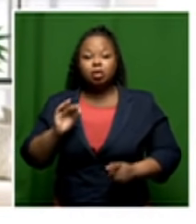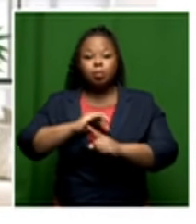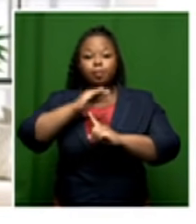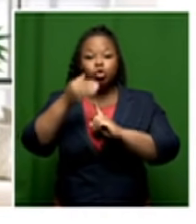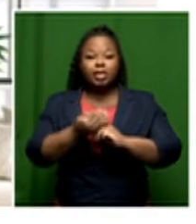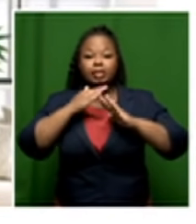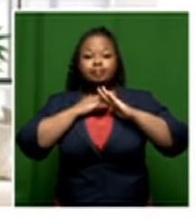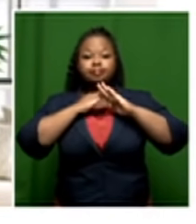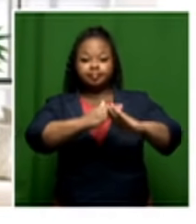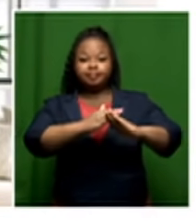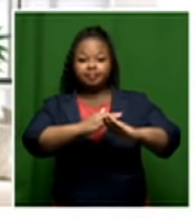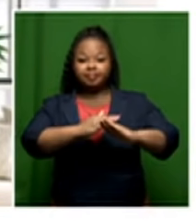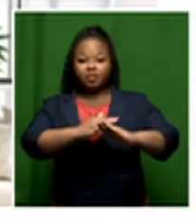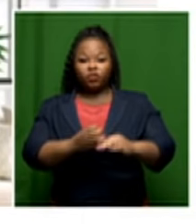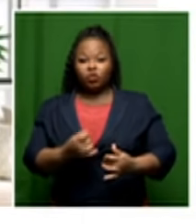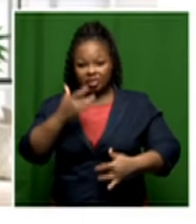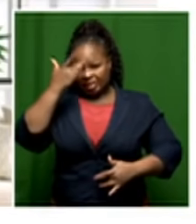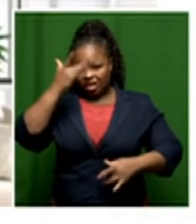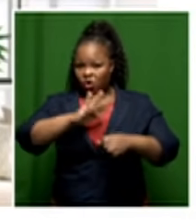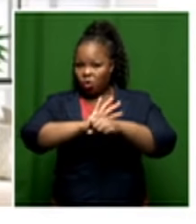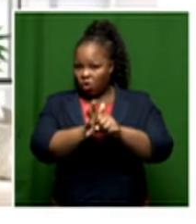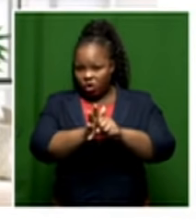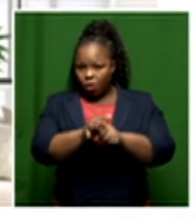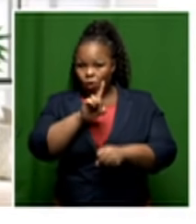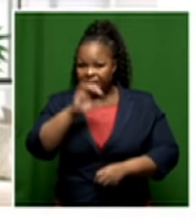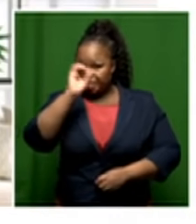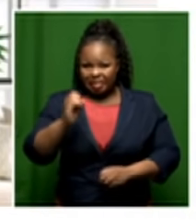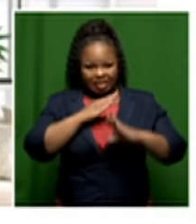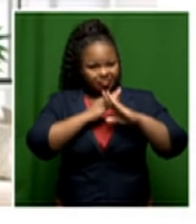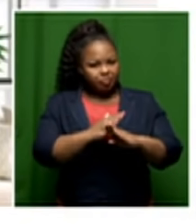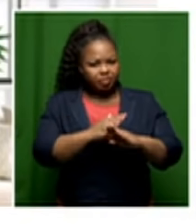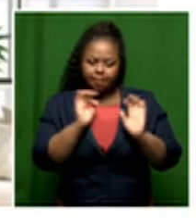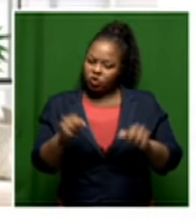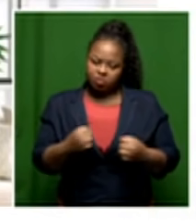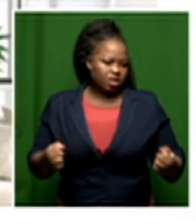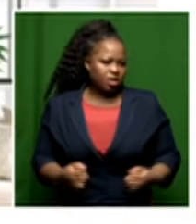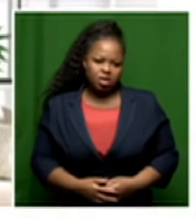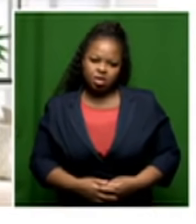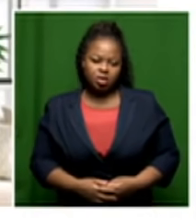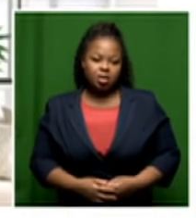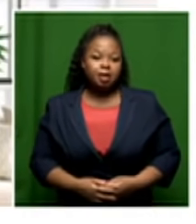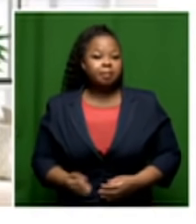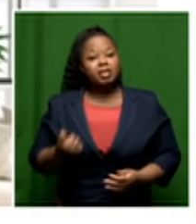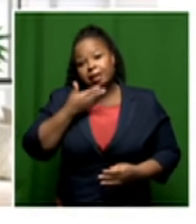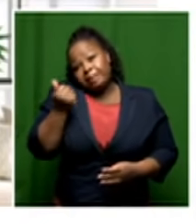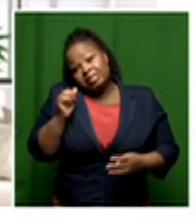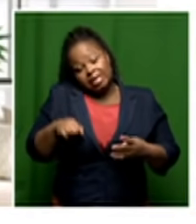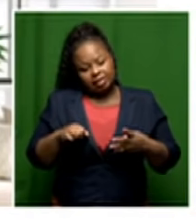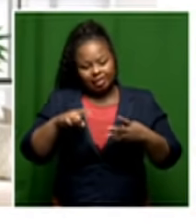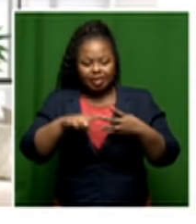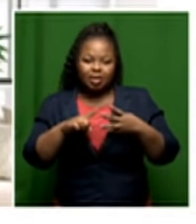protection against the infection. The best, is the Moderna and the Pfizer that